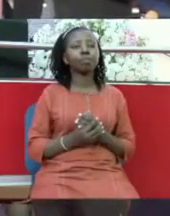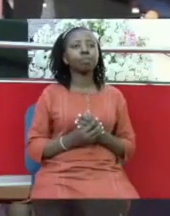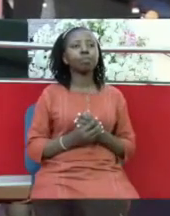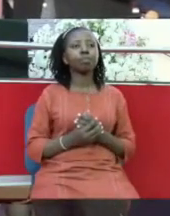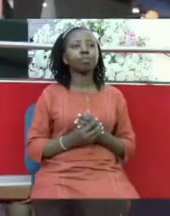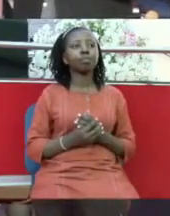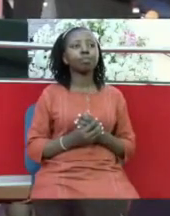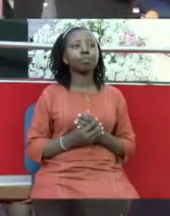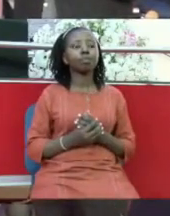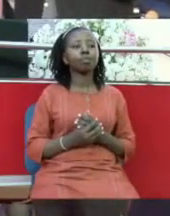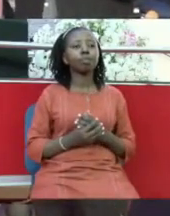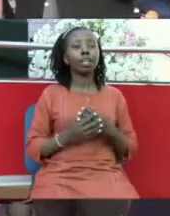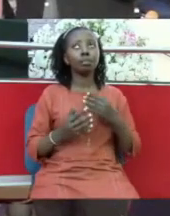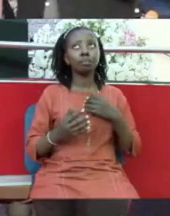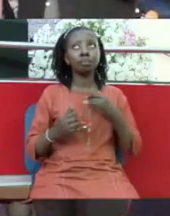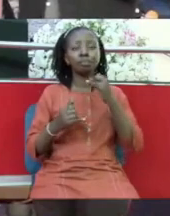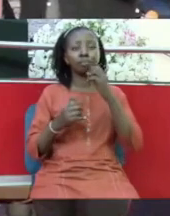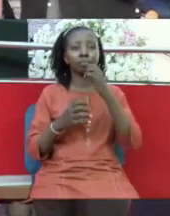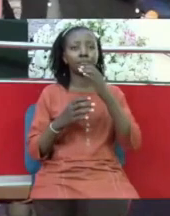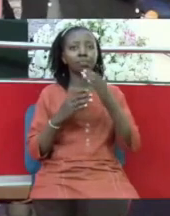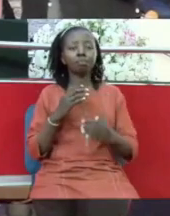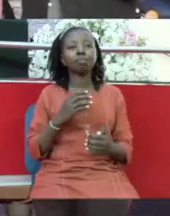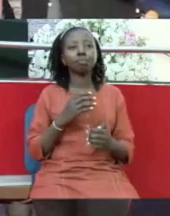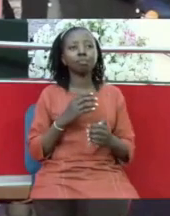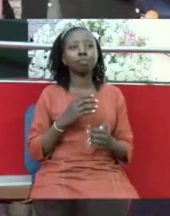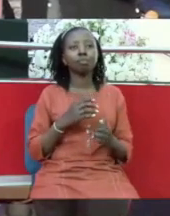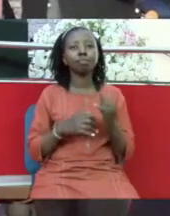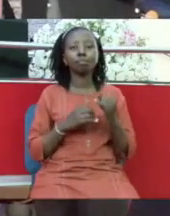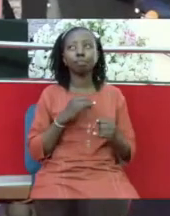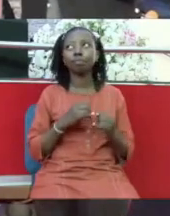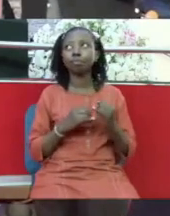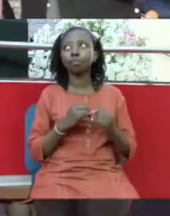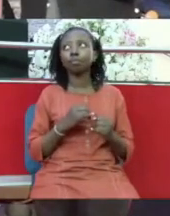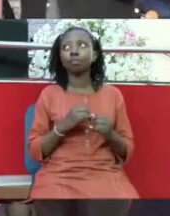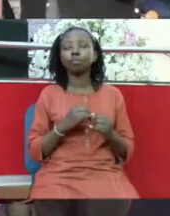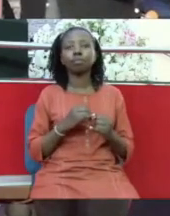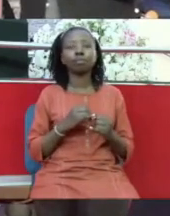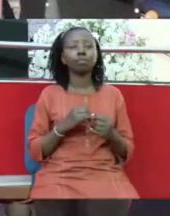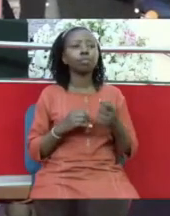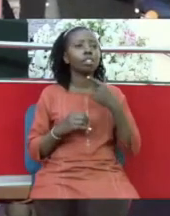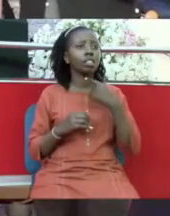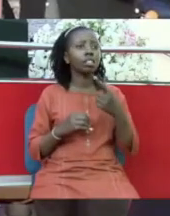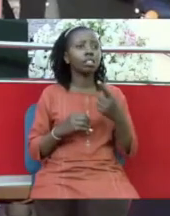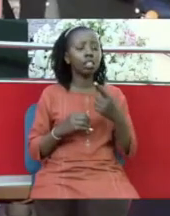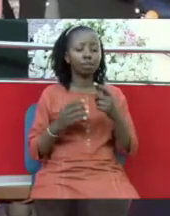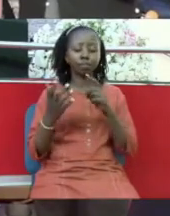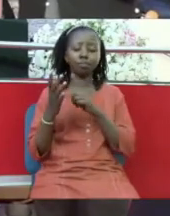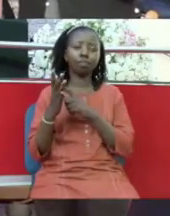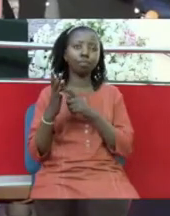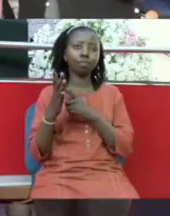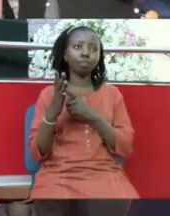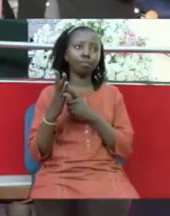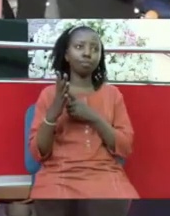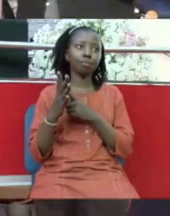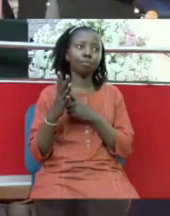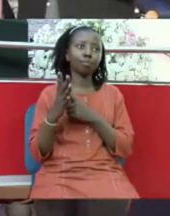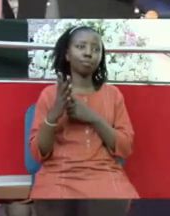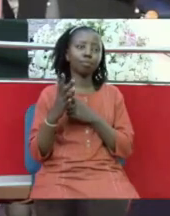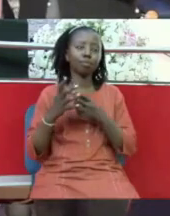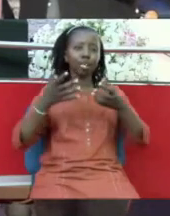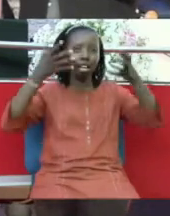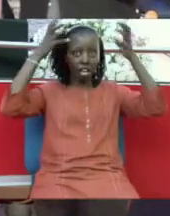As I come to the to conclude, napomalizi. He says, put on the helmet of salvation. Yasema